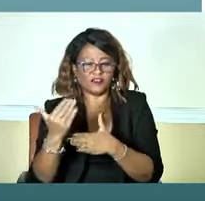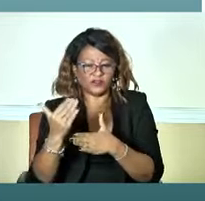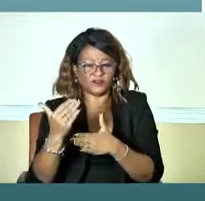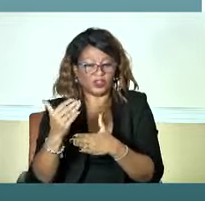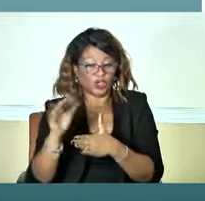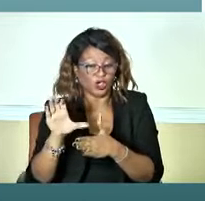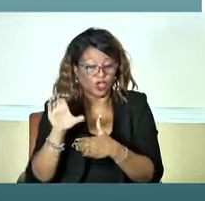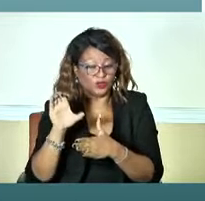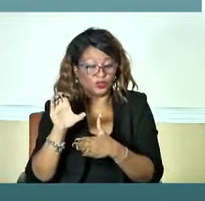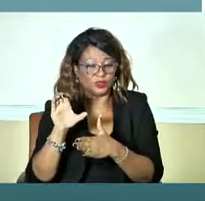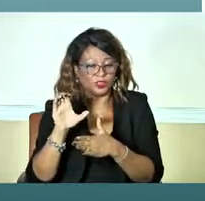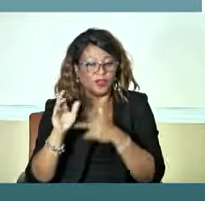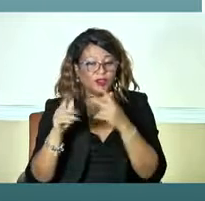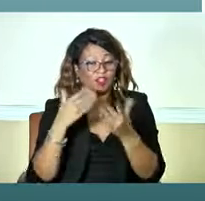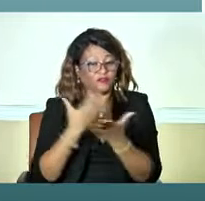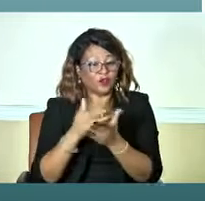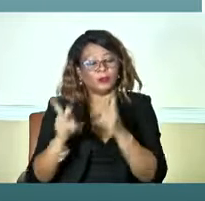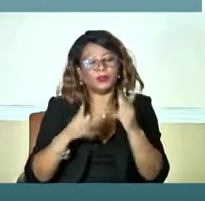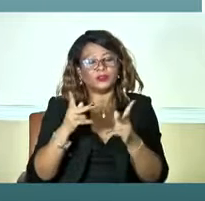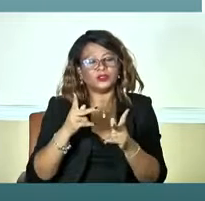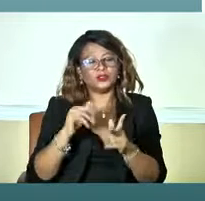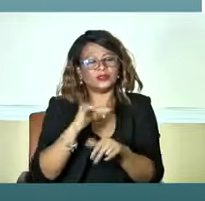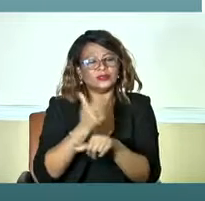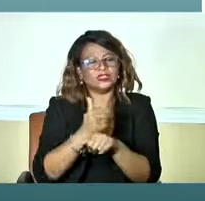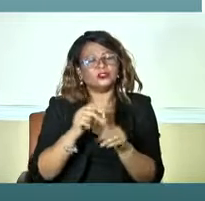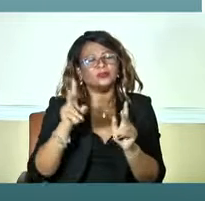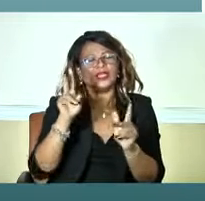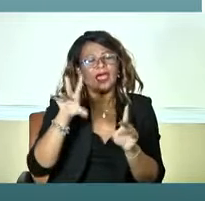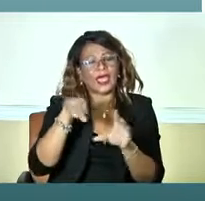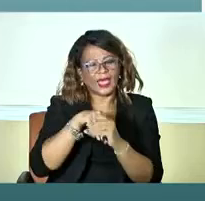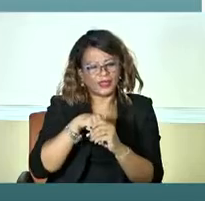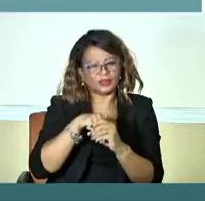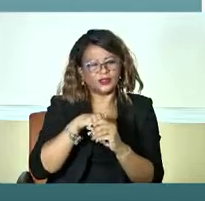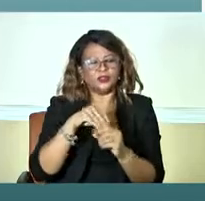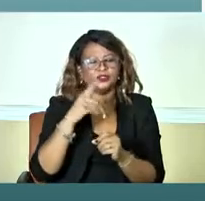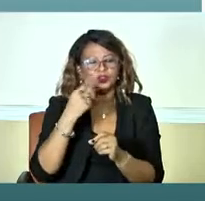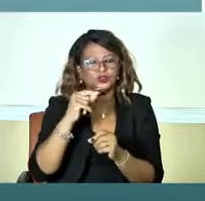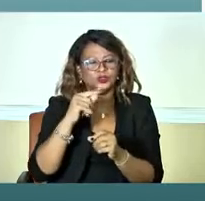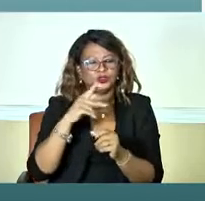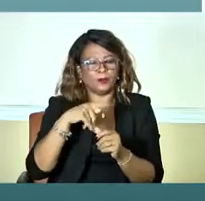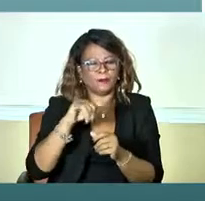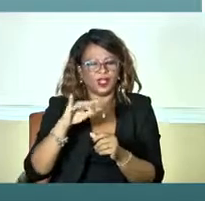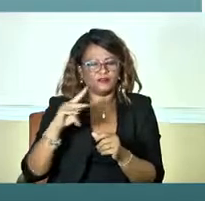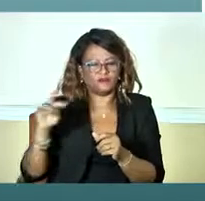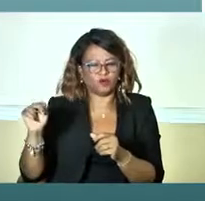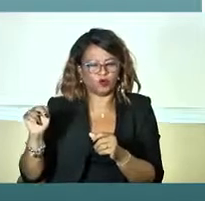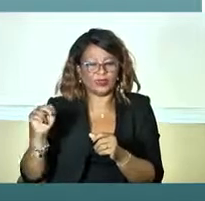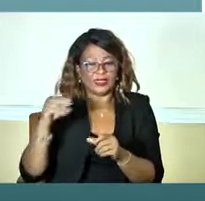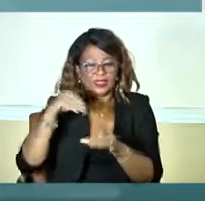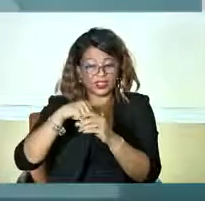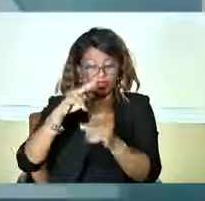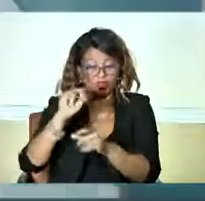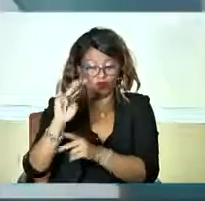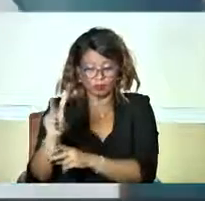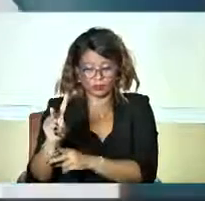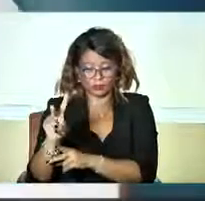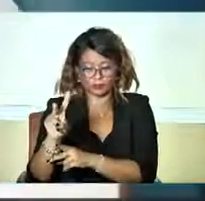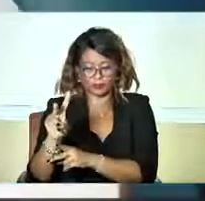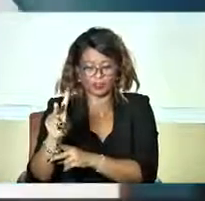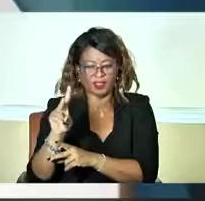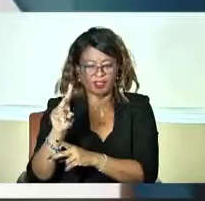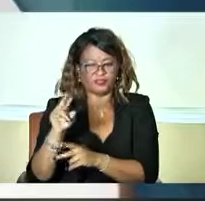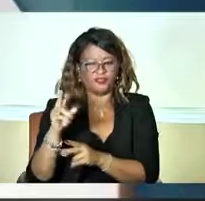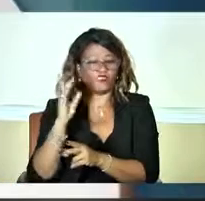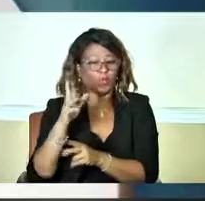1,500 confirmed persons are set to be added to the digital platform in November, and that's going